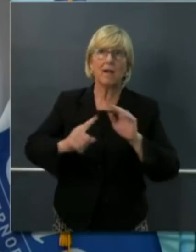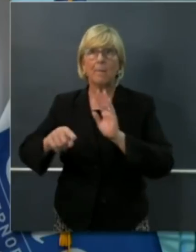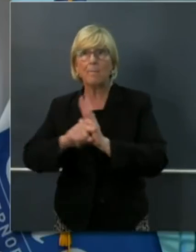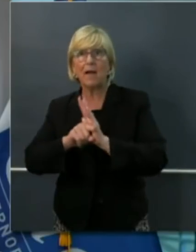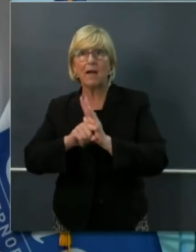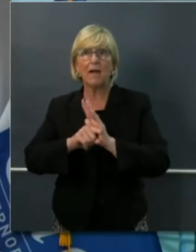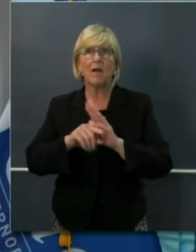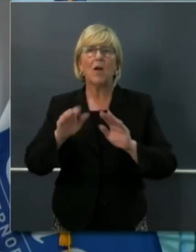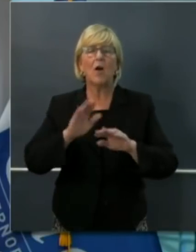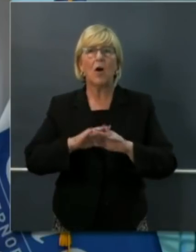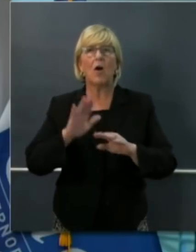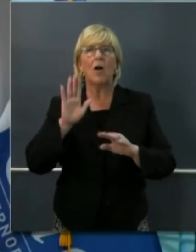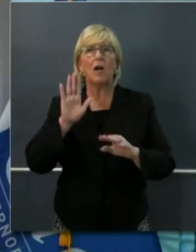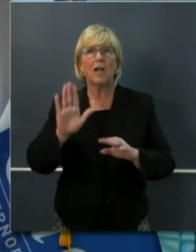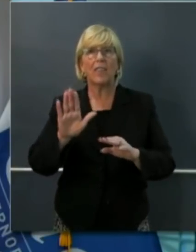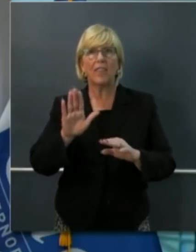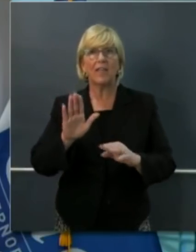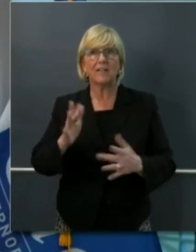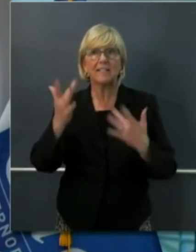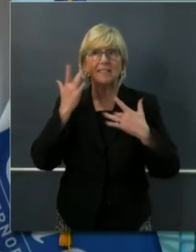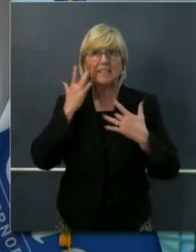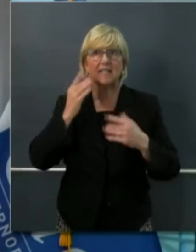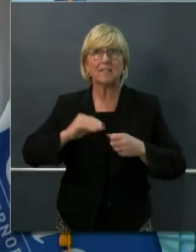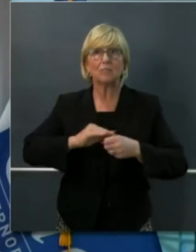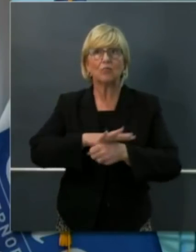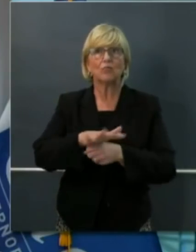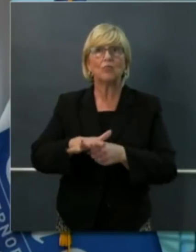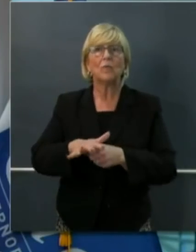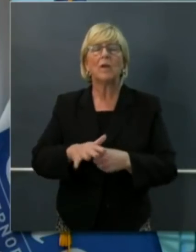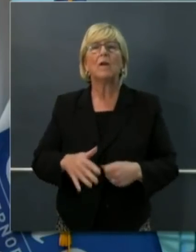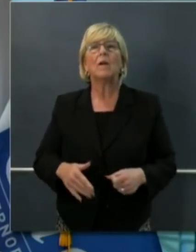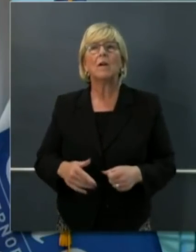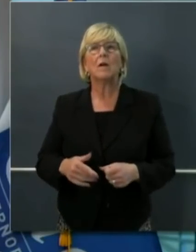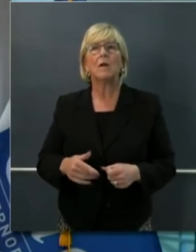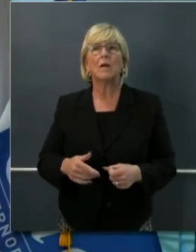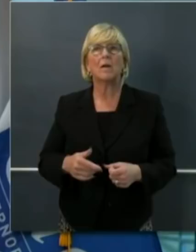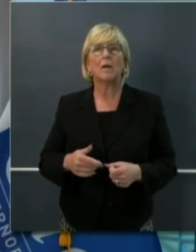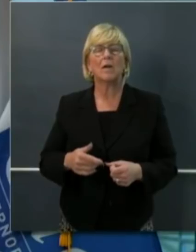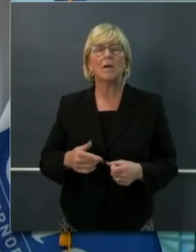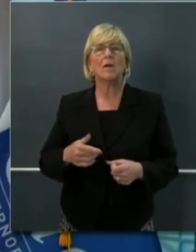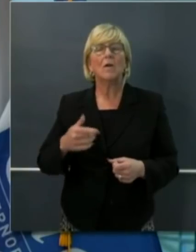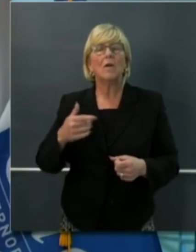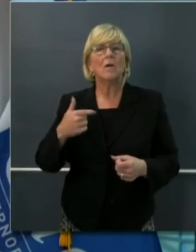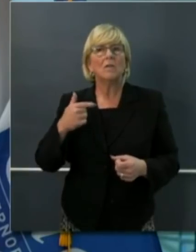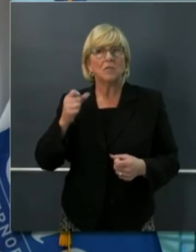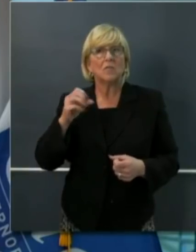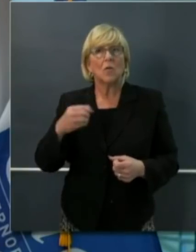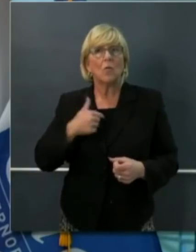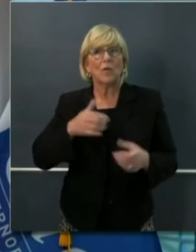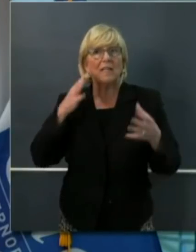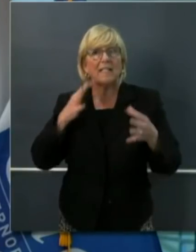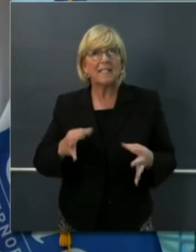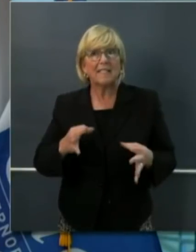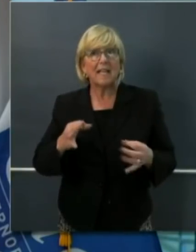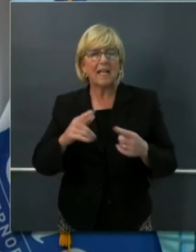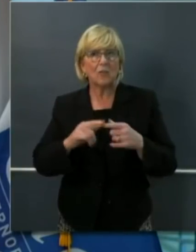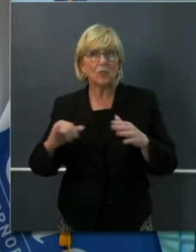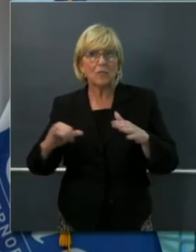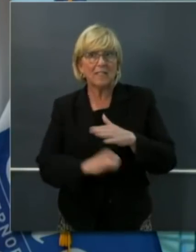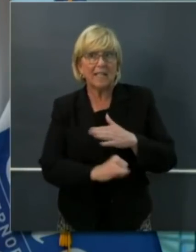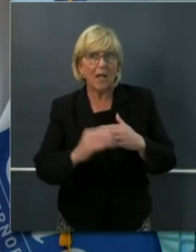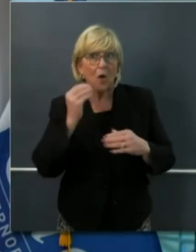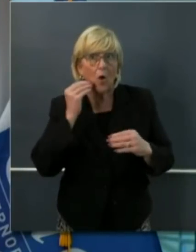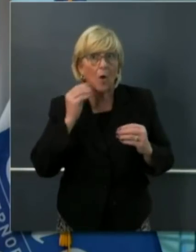we support our communities as we consider modifying that stay-at-home order. Establish our